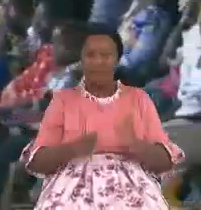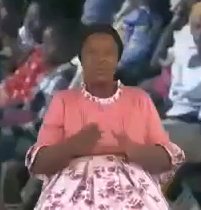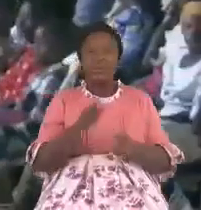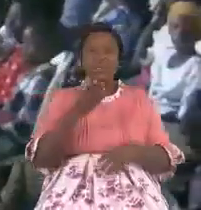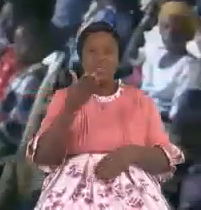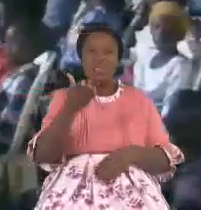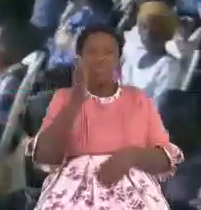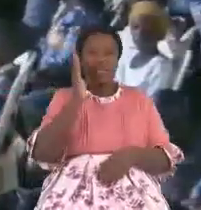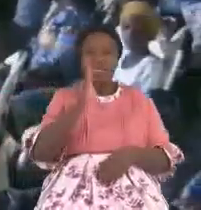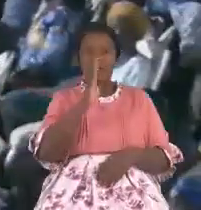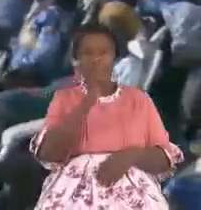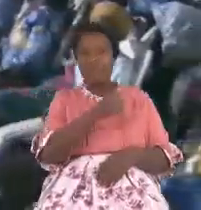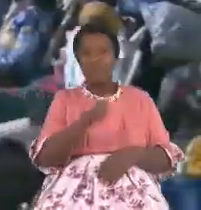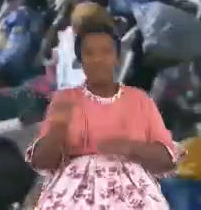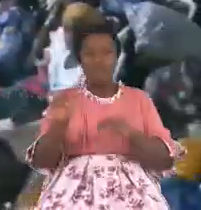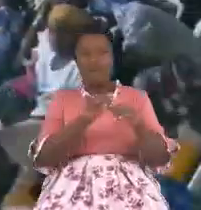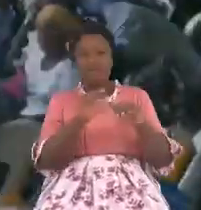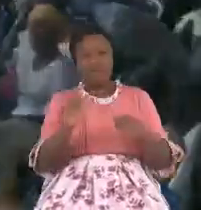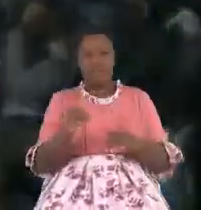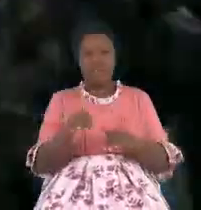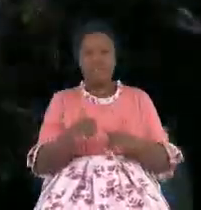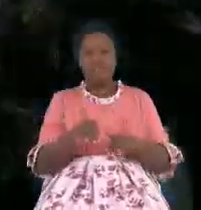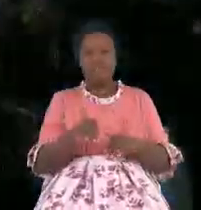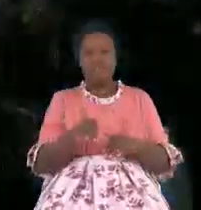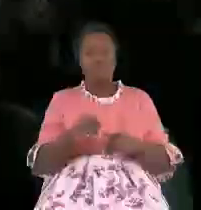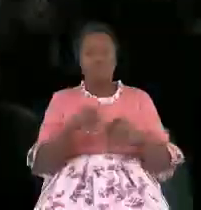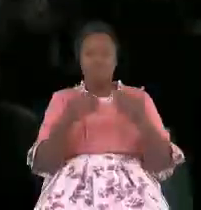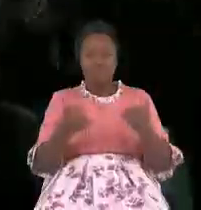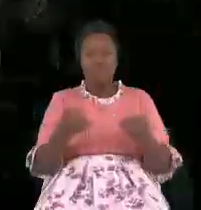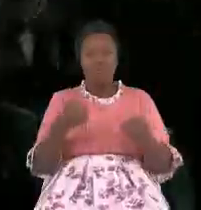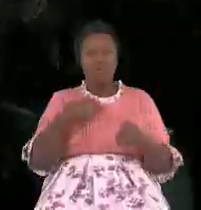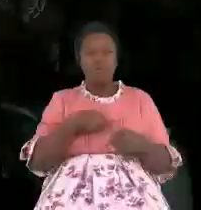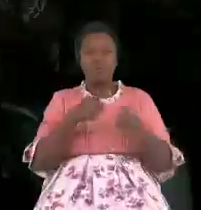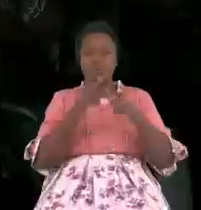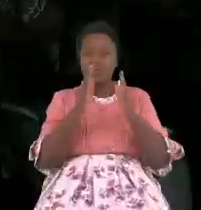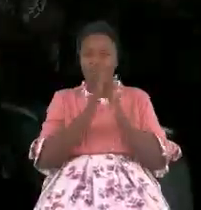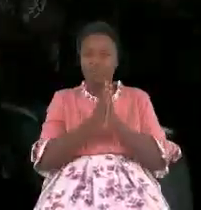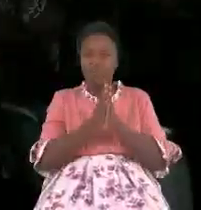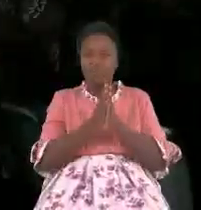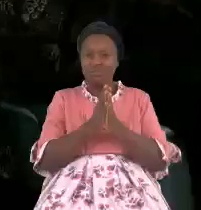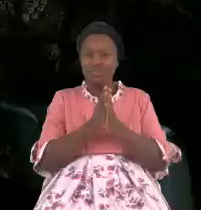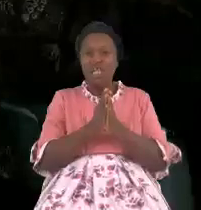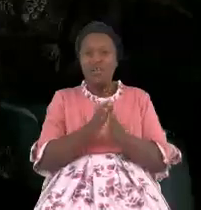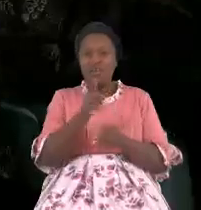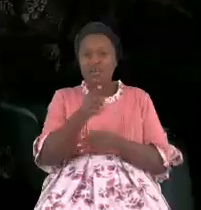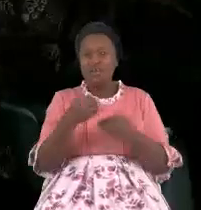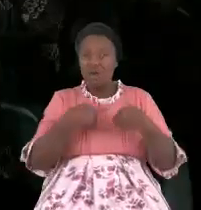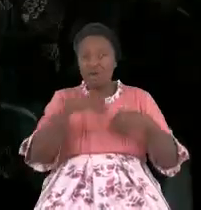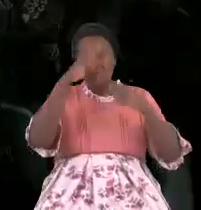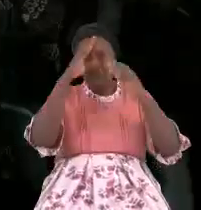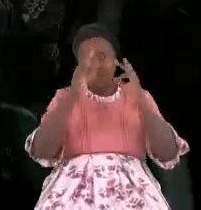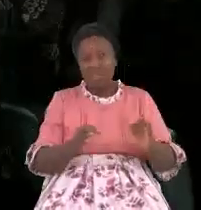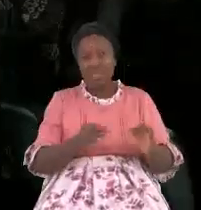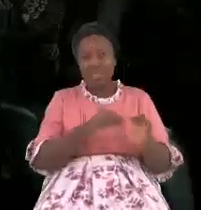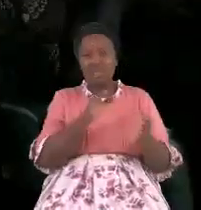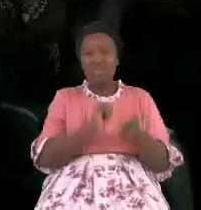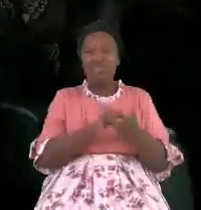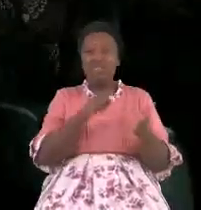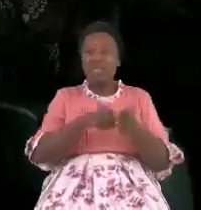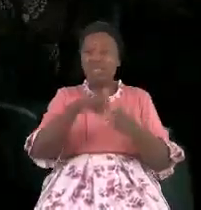about as close you've made up your mind tonight it's your night of